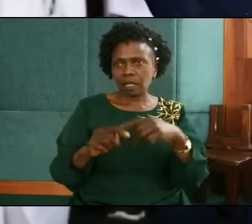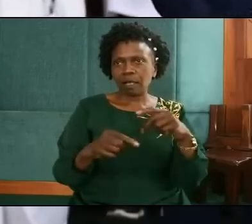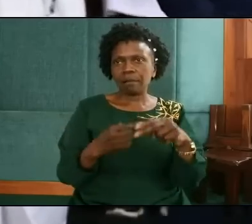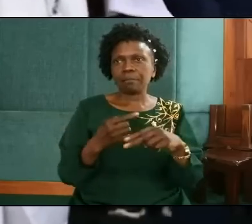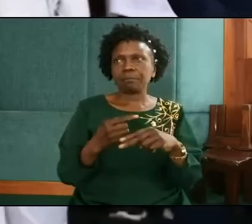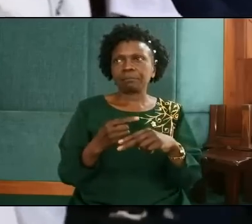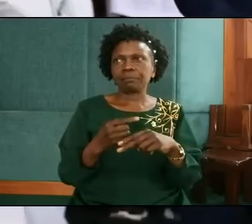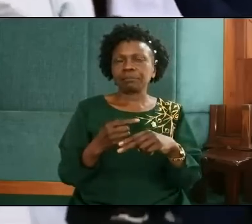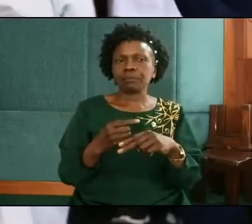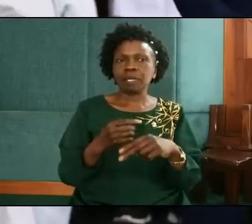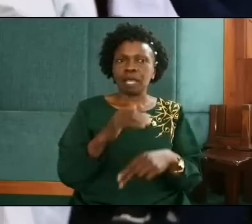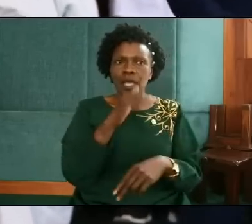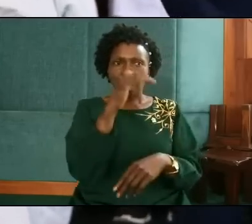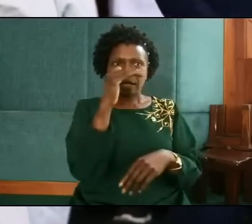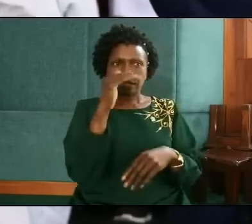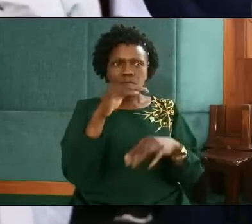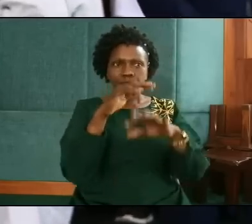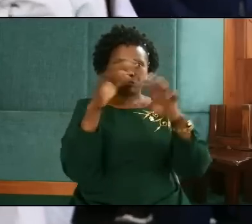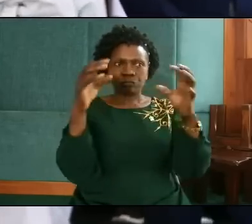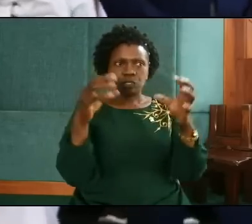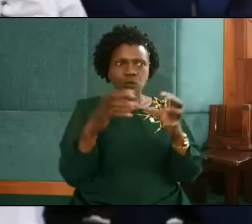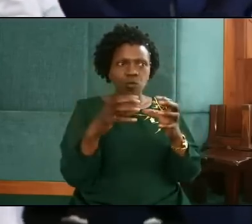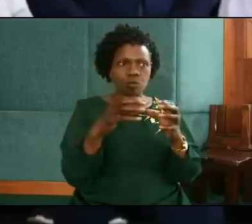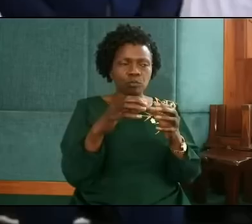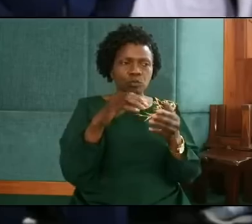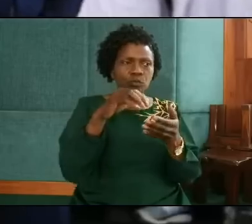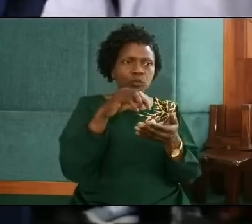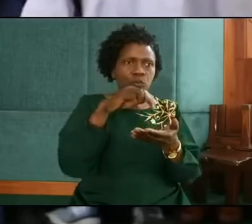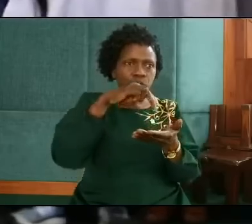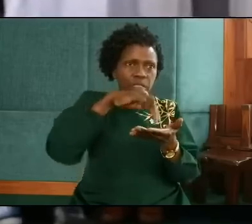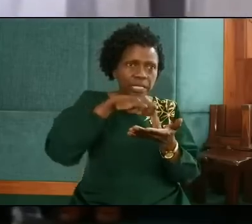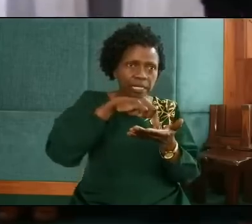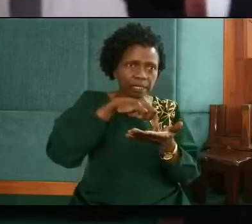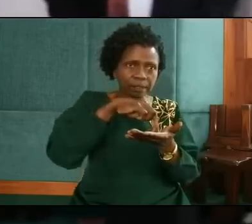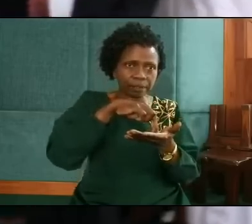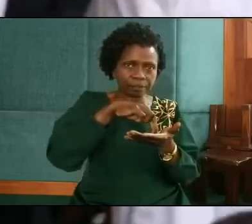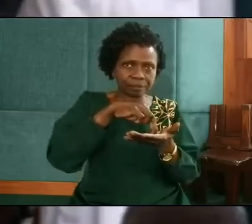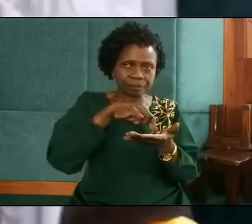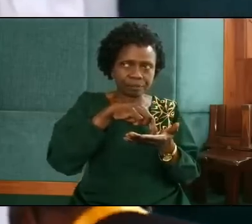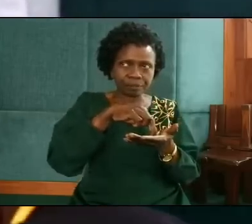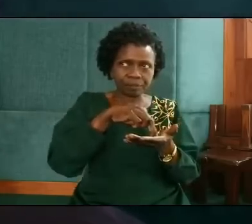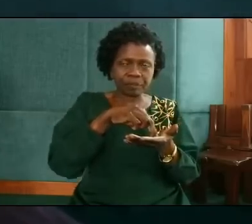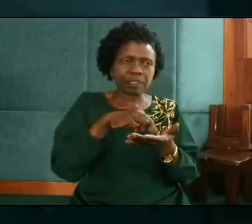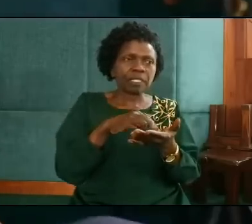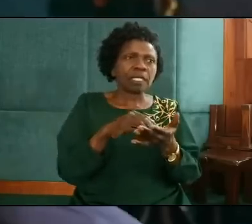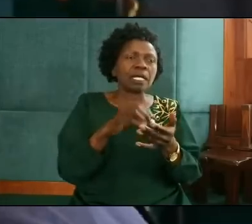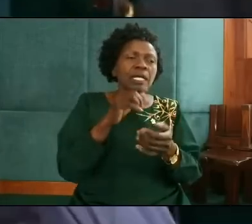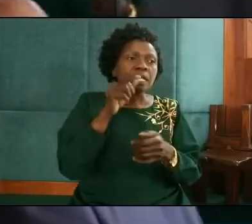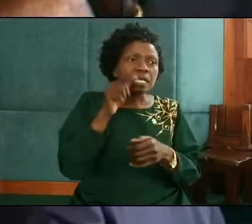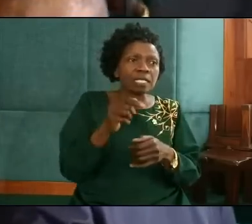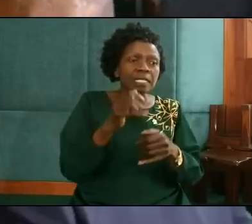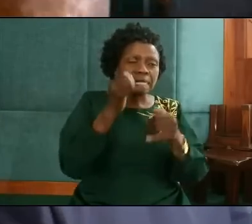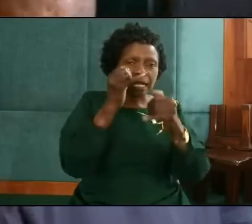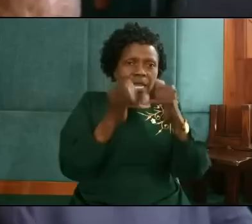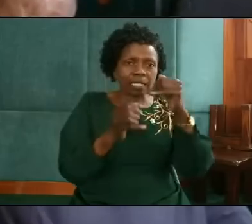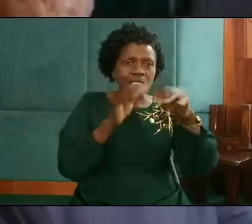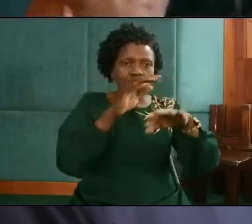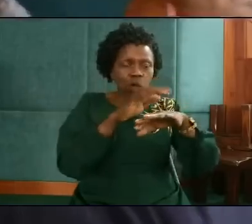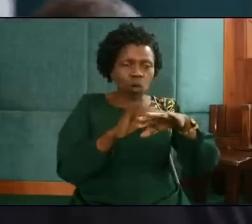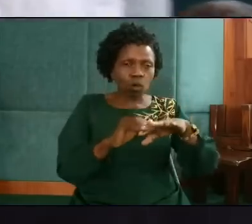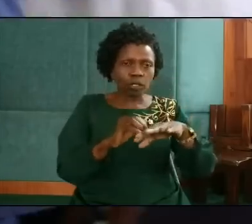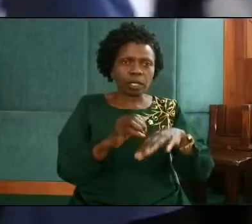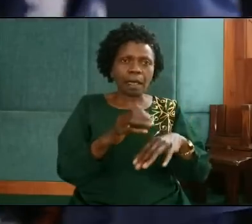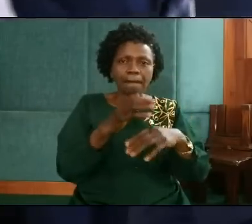this congregation to rise with me, right? Congregation, could you stand with me? Because I'm going to. Last call I'm making in Nairobi